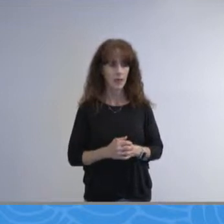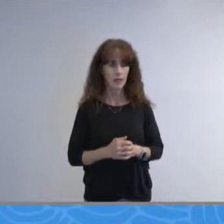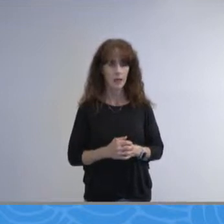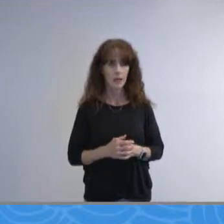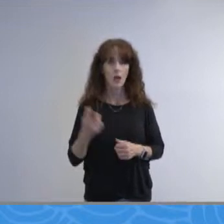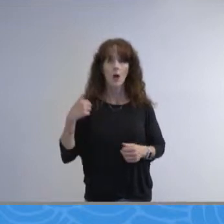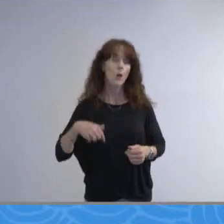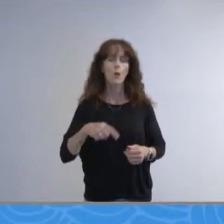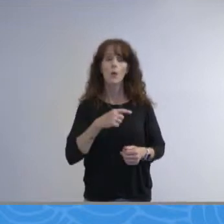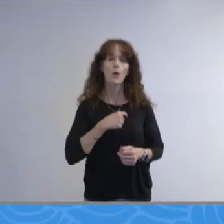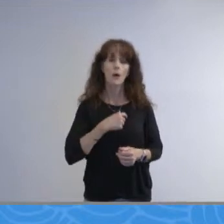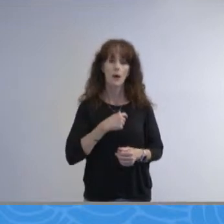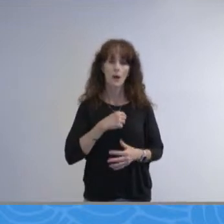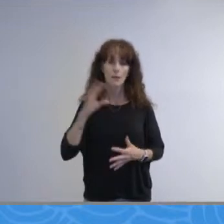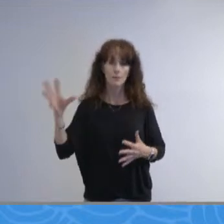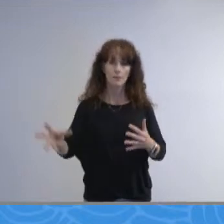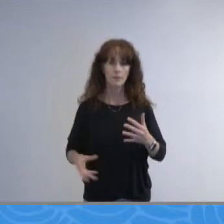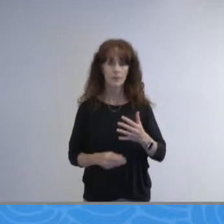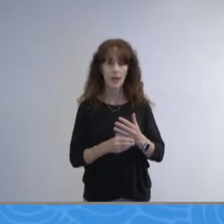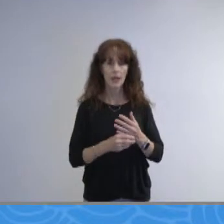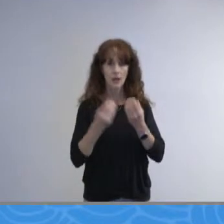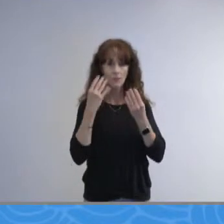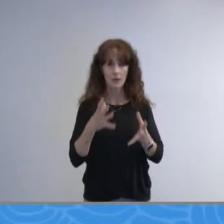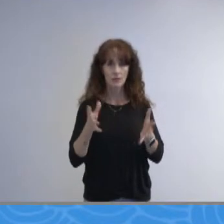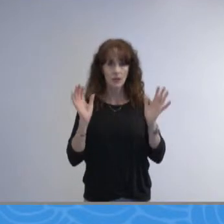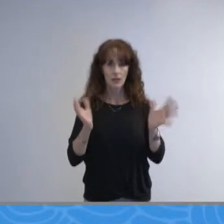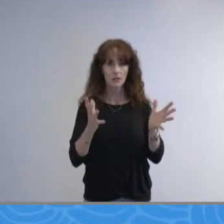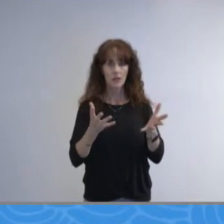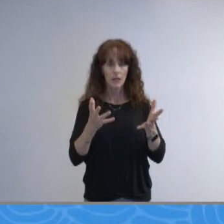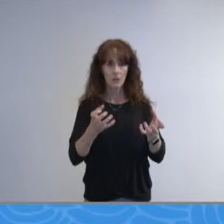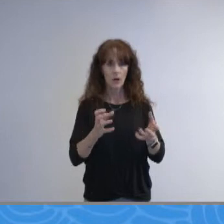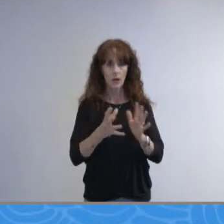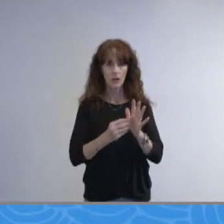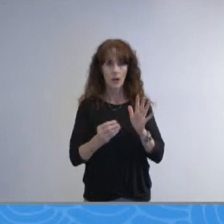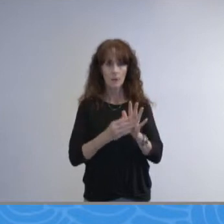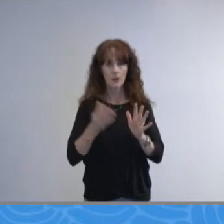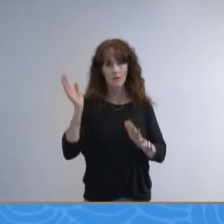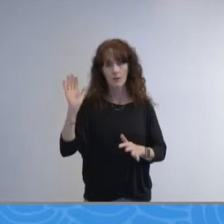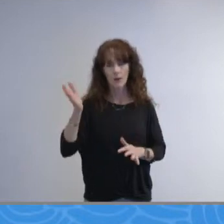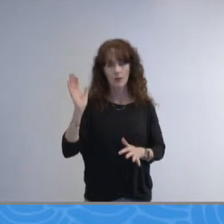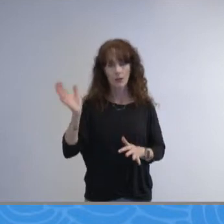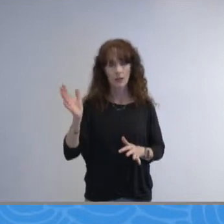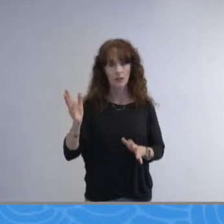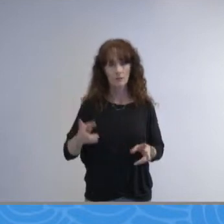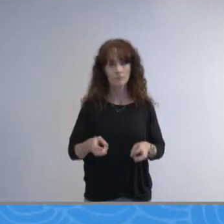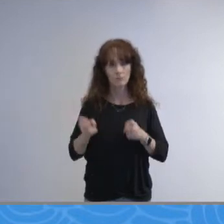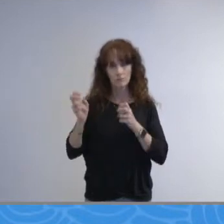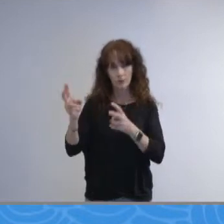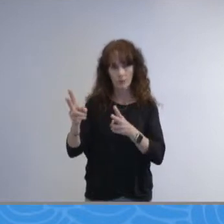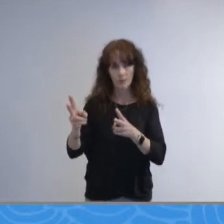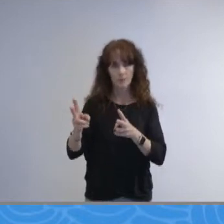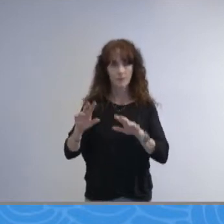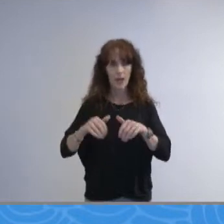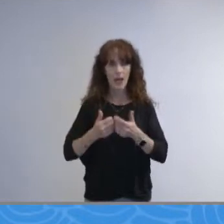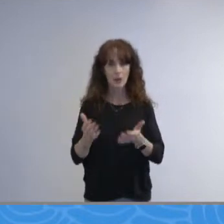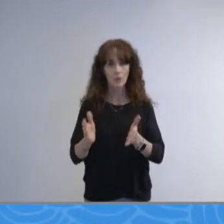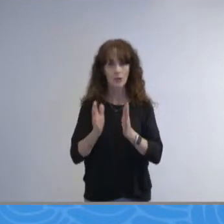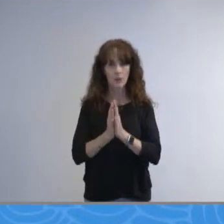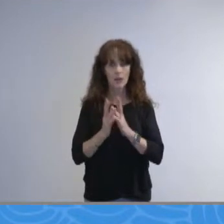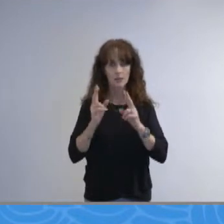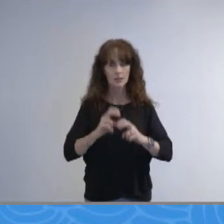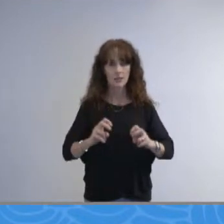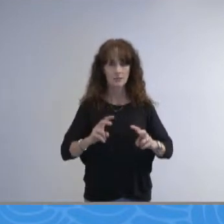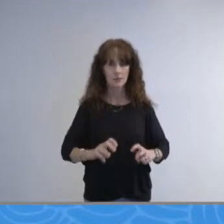We're going to put our information in chat if you would like a copy of the presentation. that shows how to request